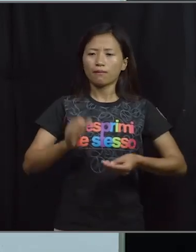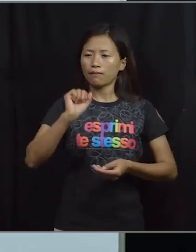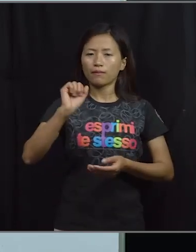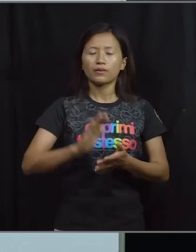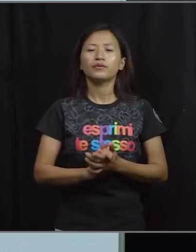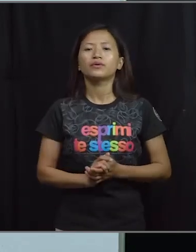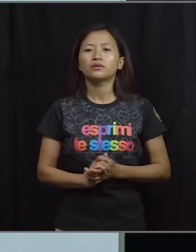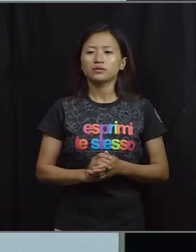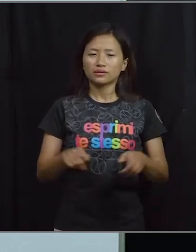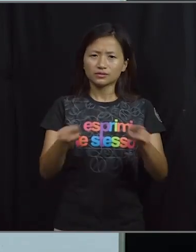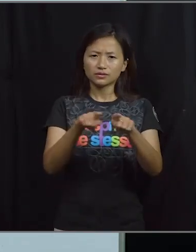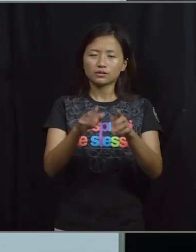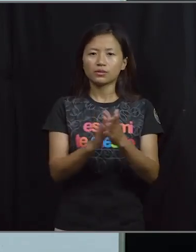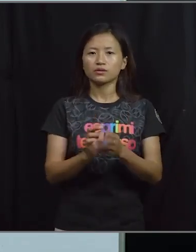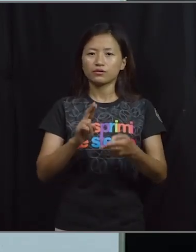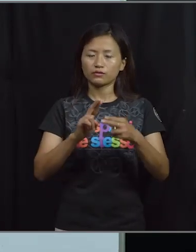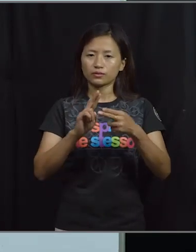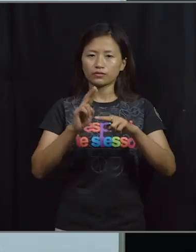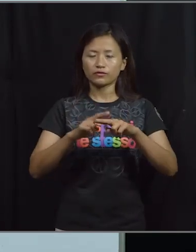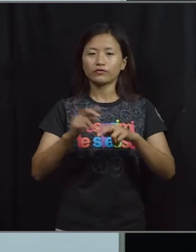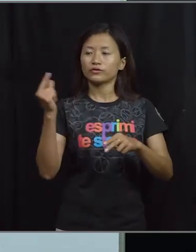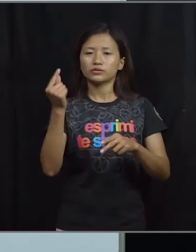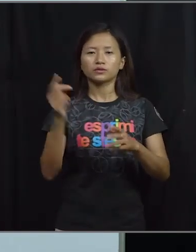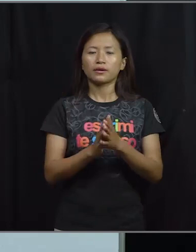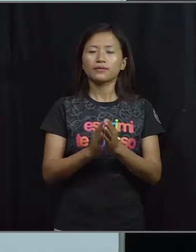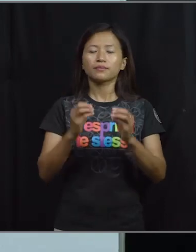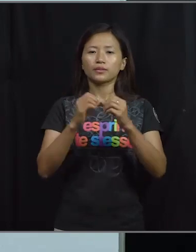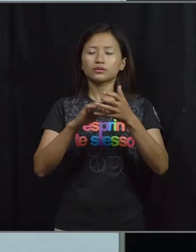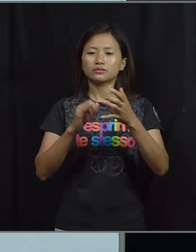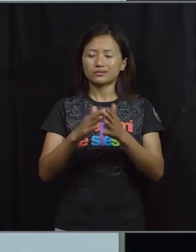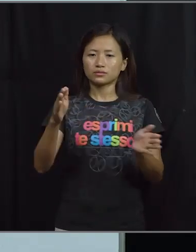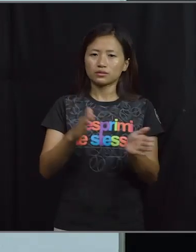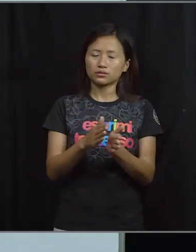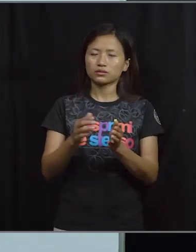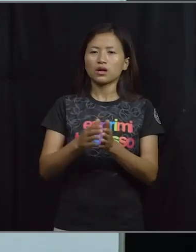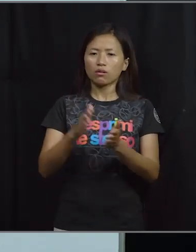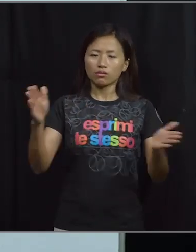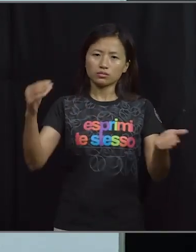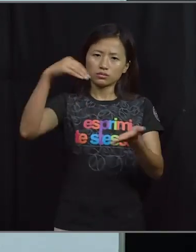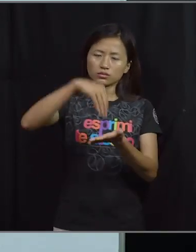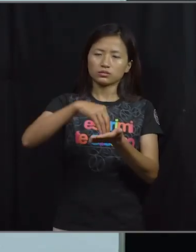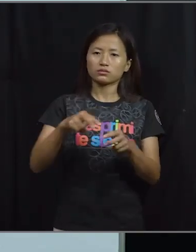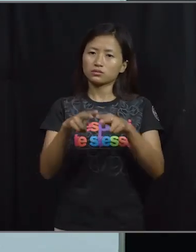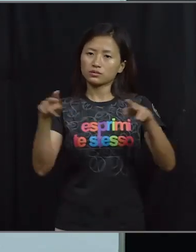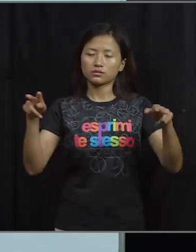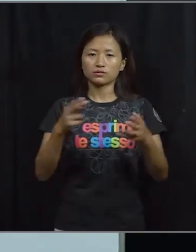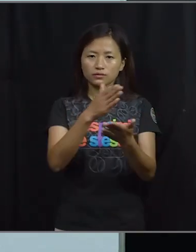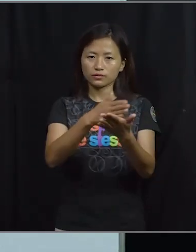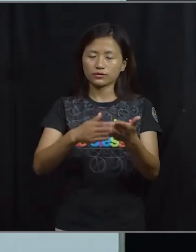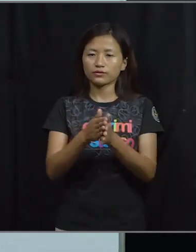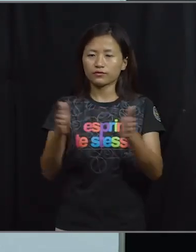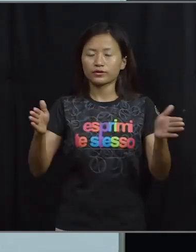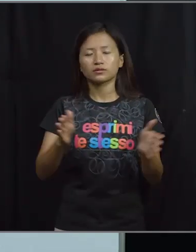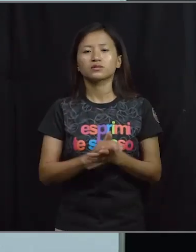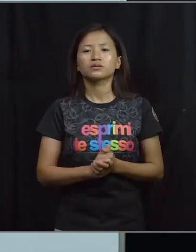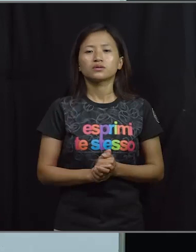have similar functions, but based on different size, location, technology, they are again divided. These